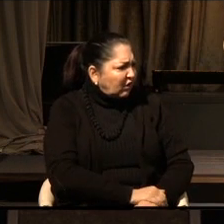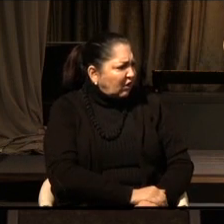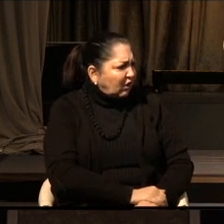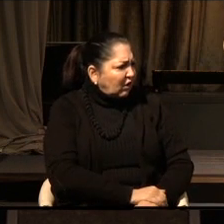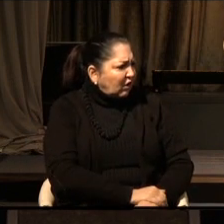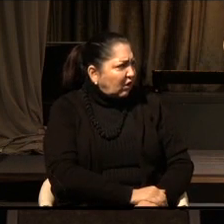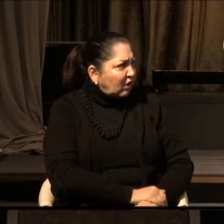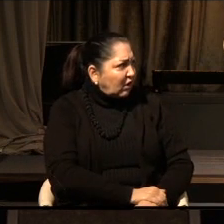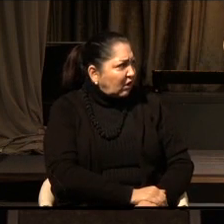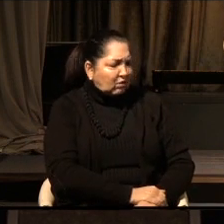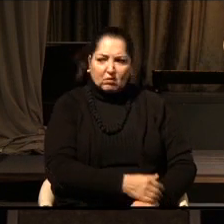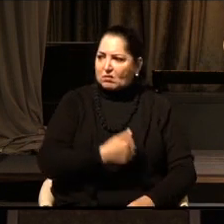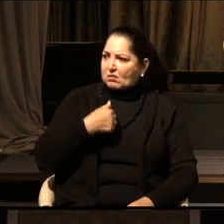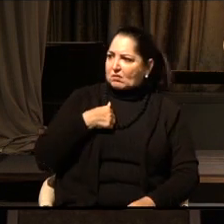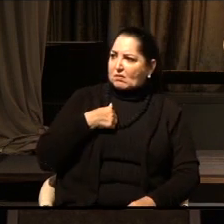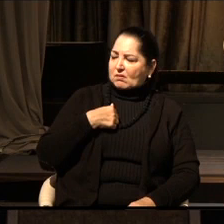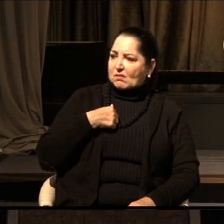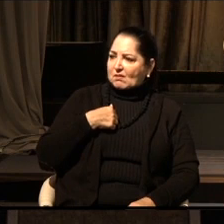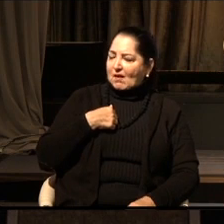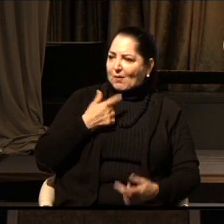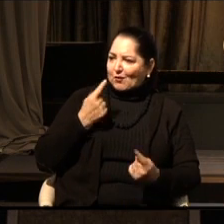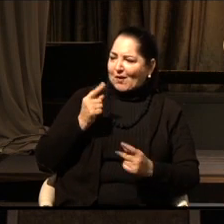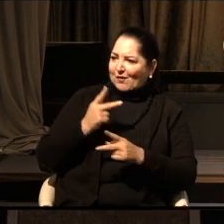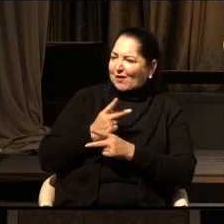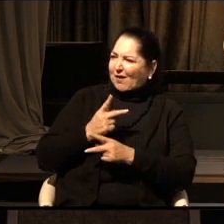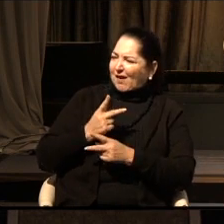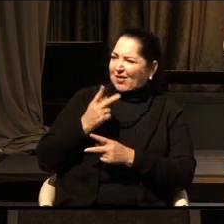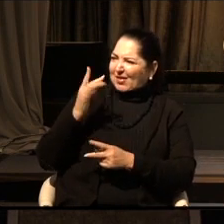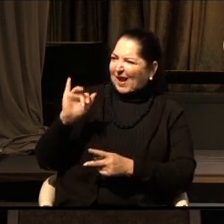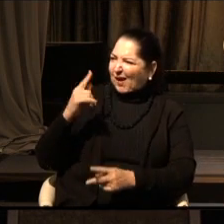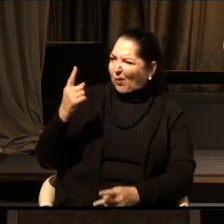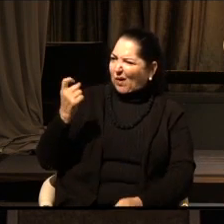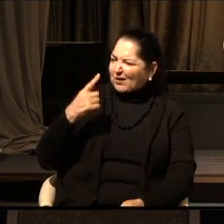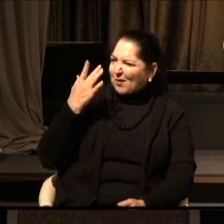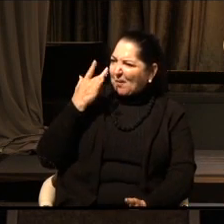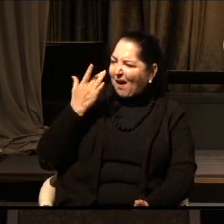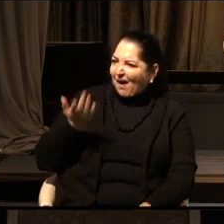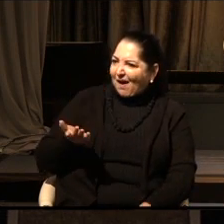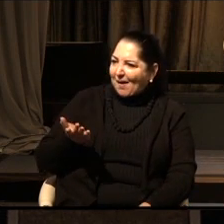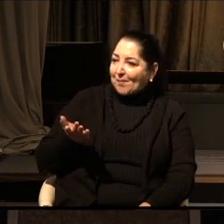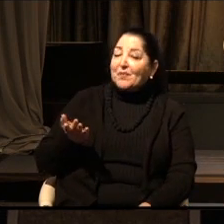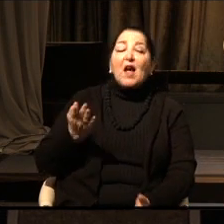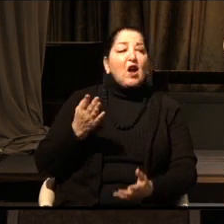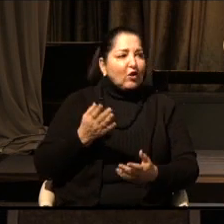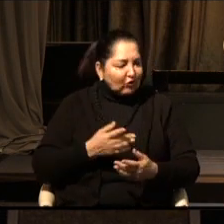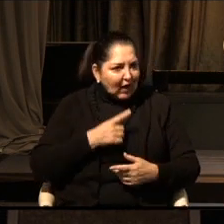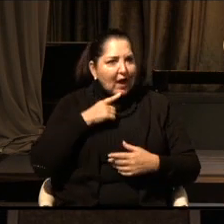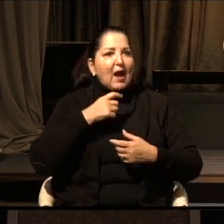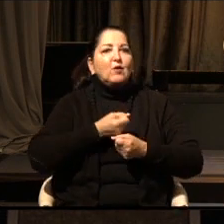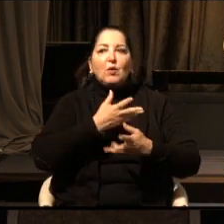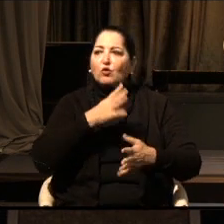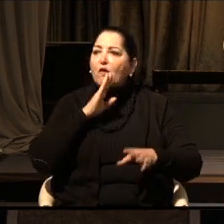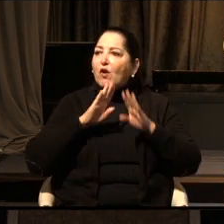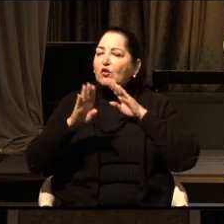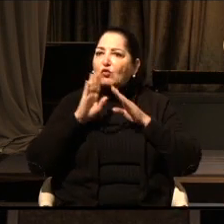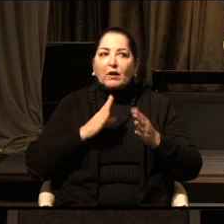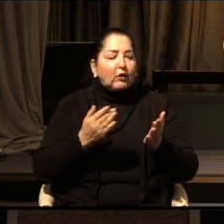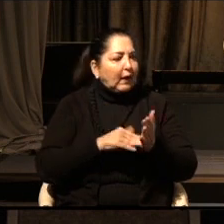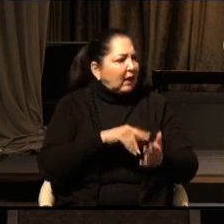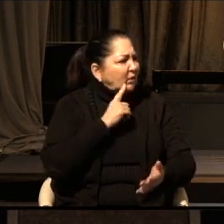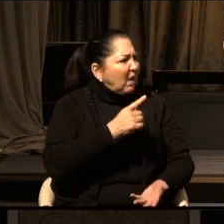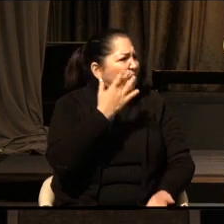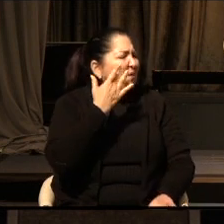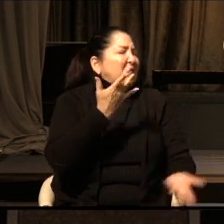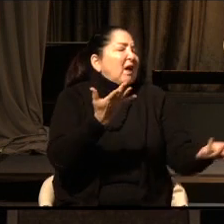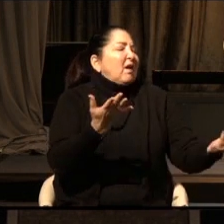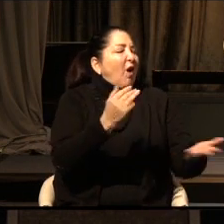While I struggled to decipher that question, She continued to express her frustration. "Why can't we just treat art